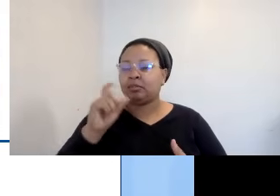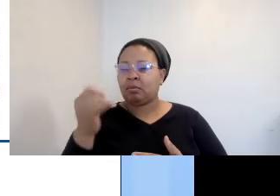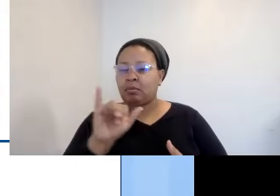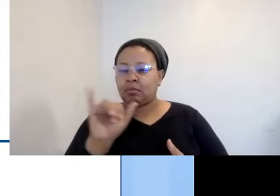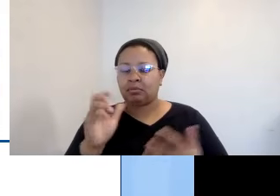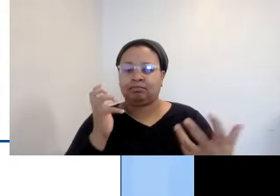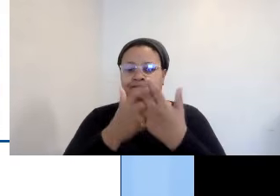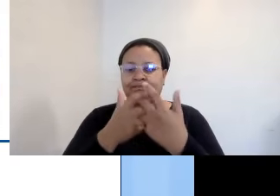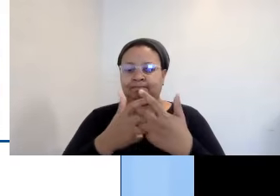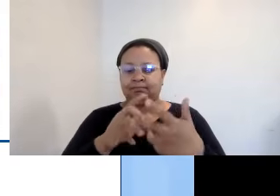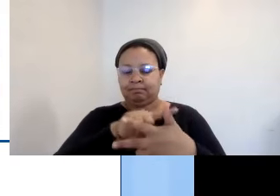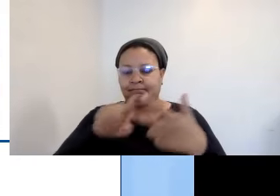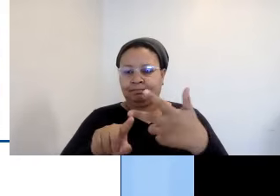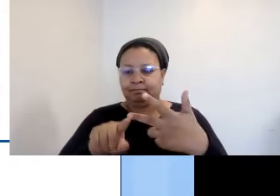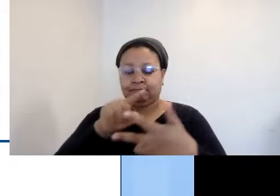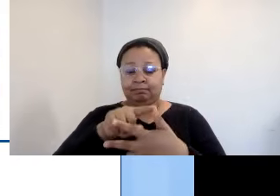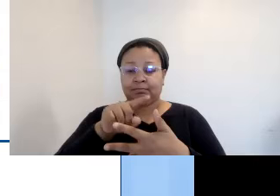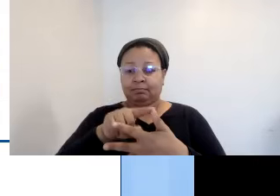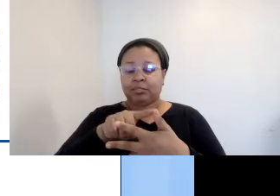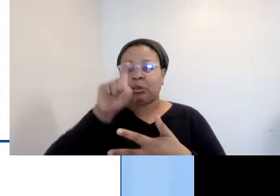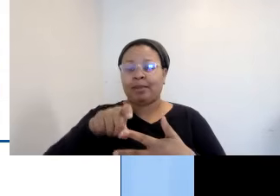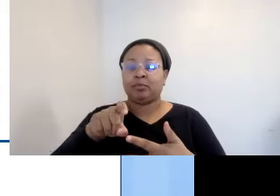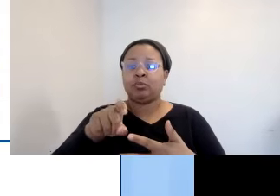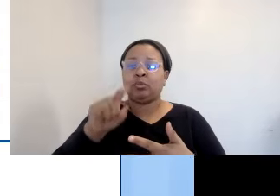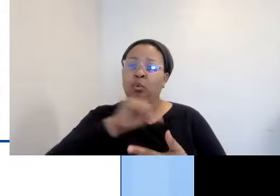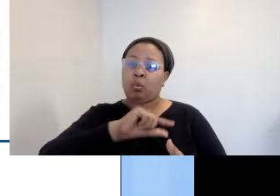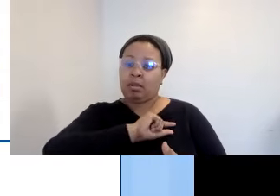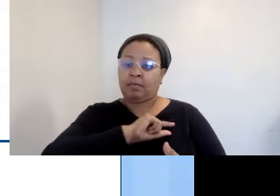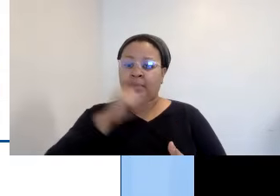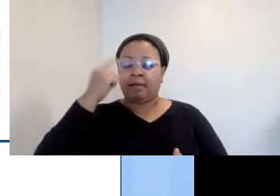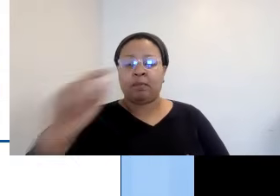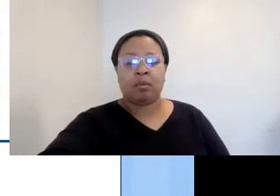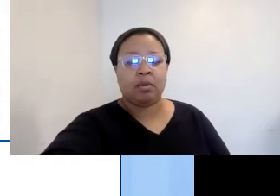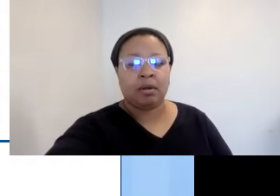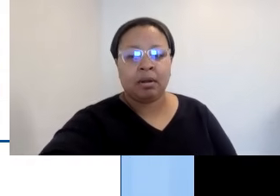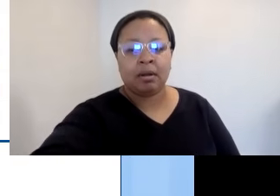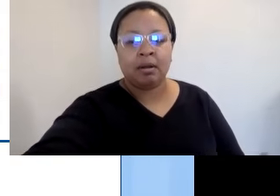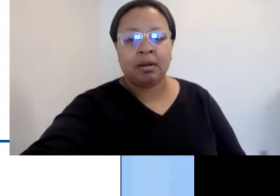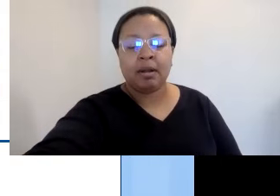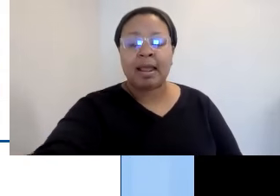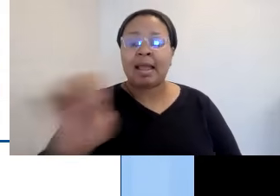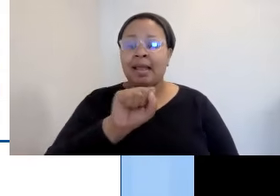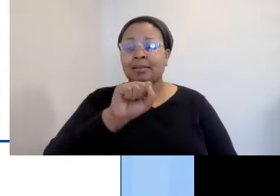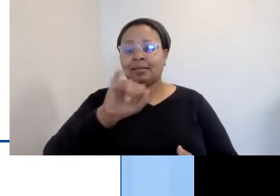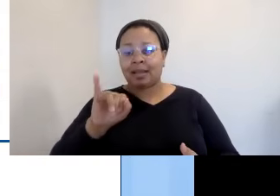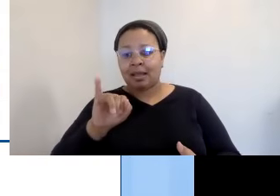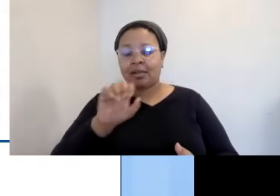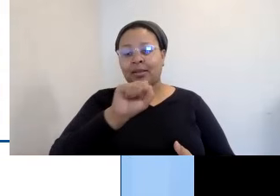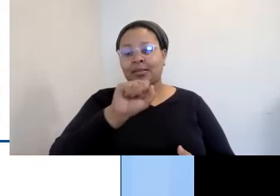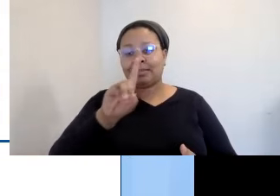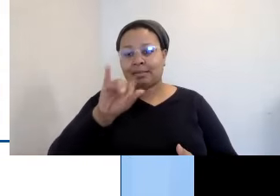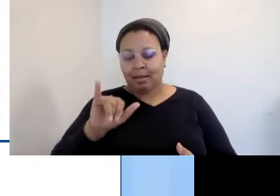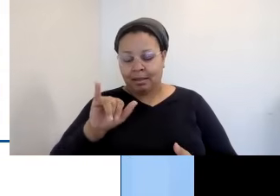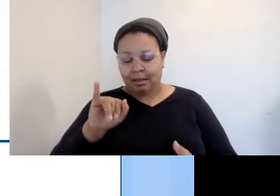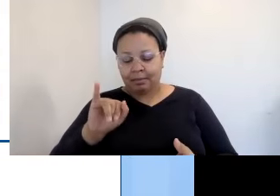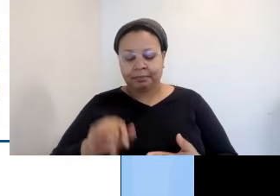1, you must be eligible to receive SSI or SSDI due to a disability. Or